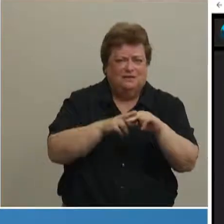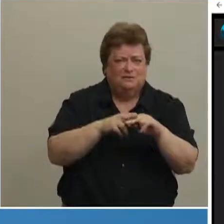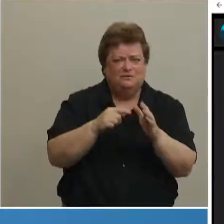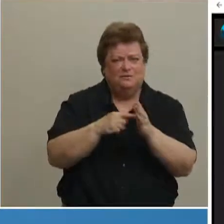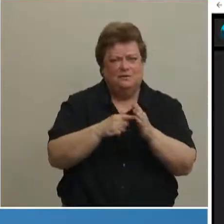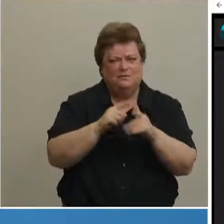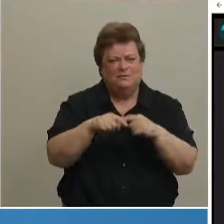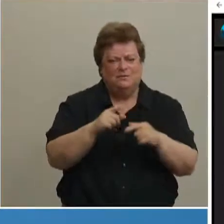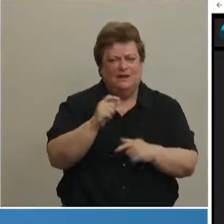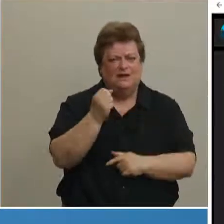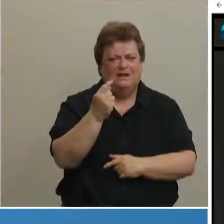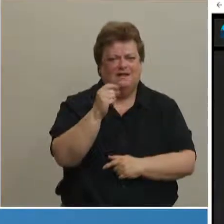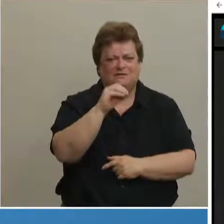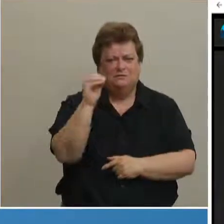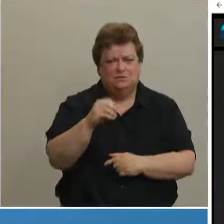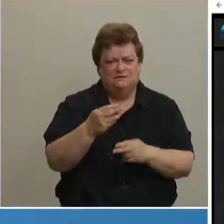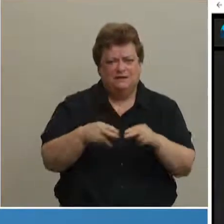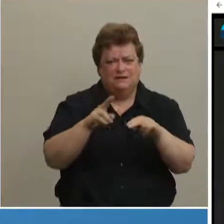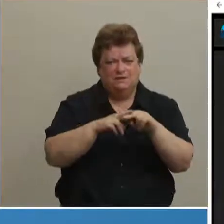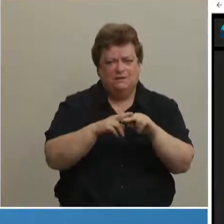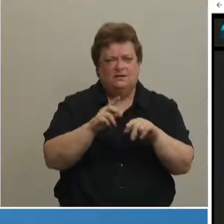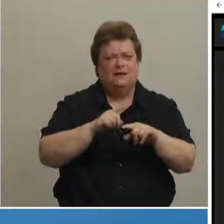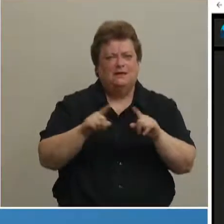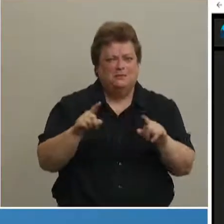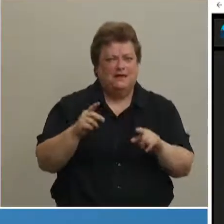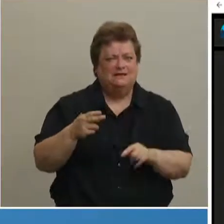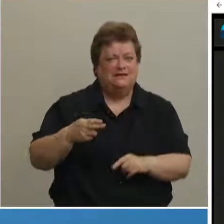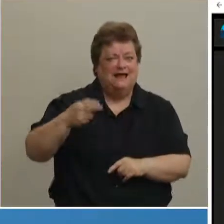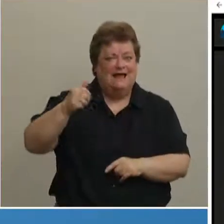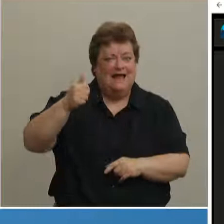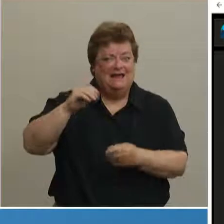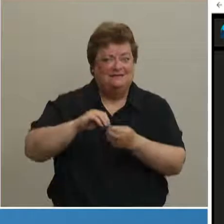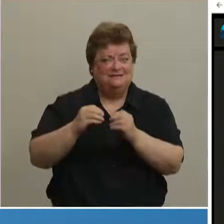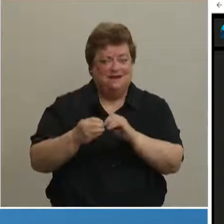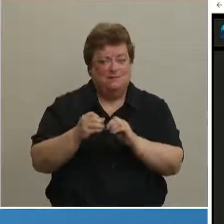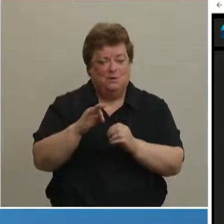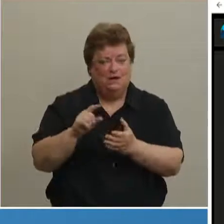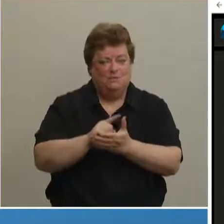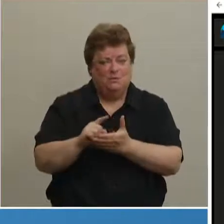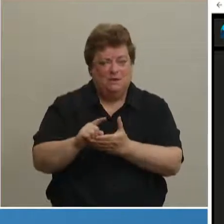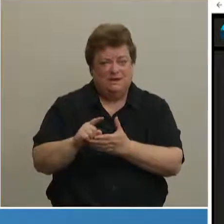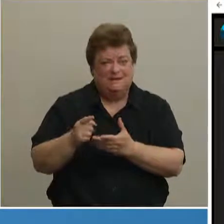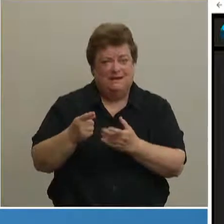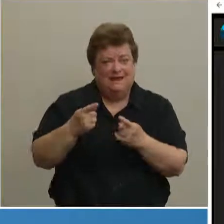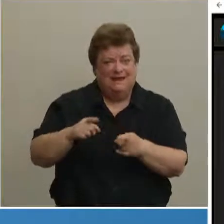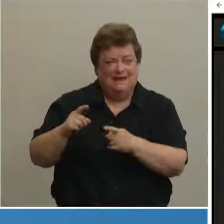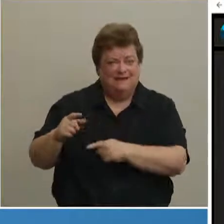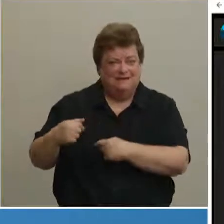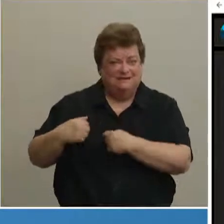an 11% increase, but is the highest number of weekly cases we have seen since